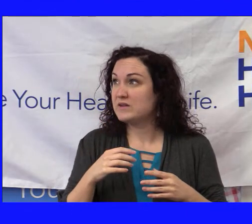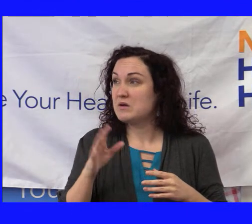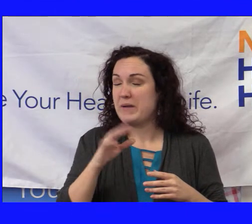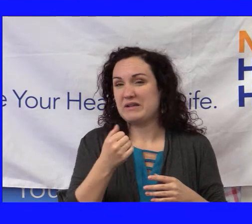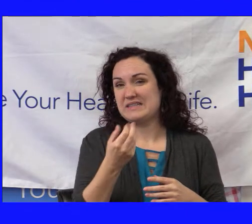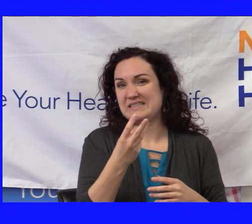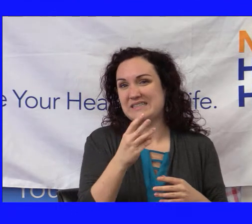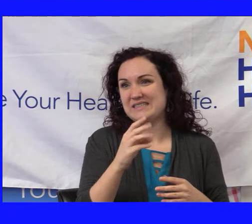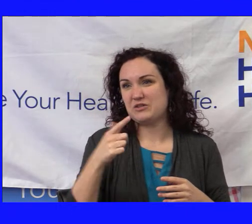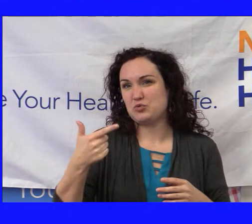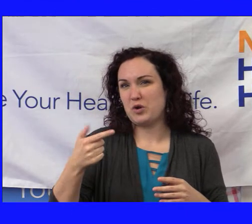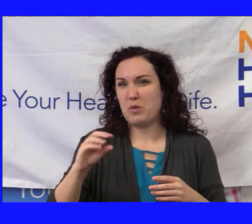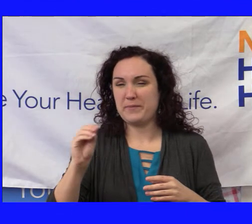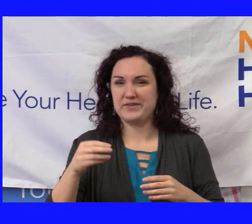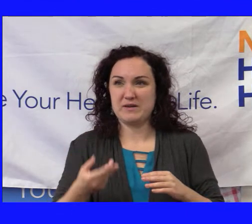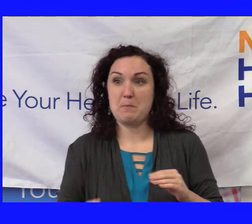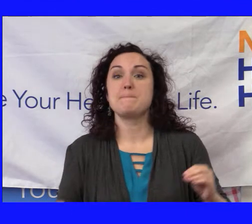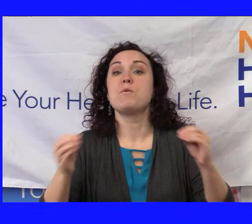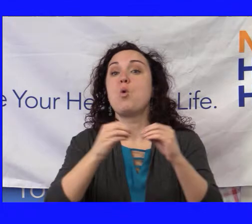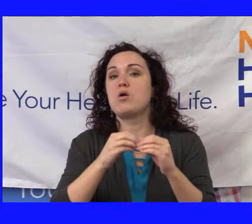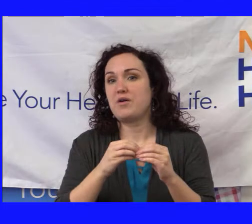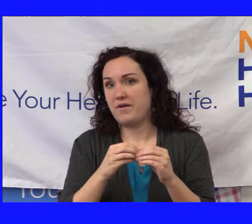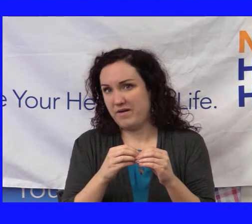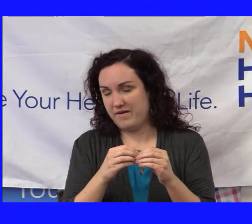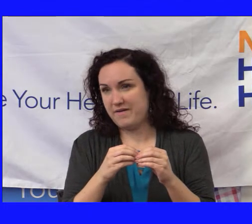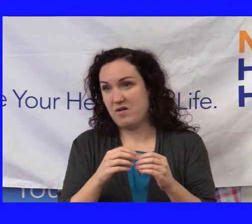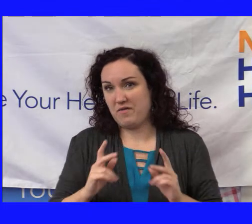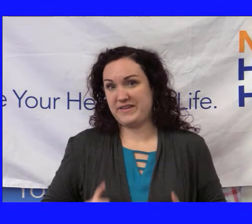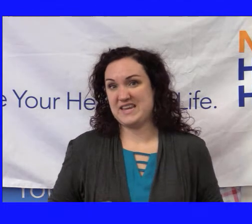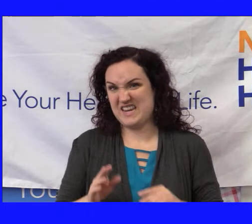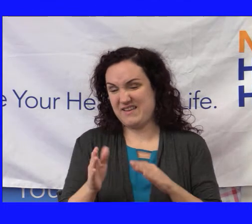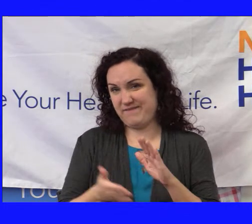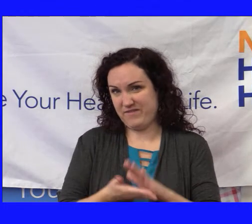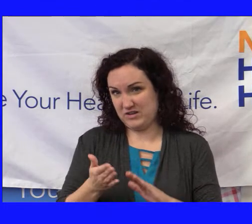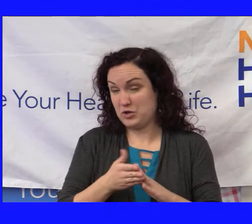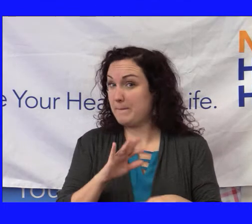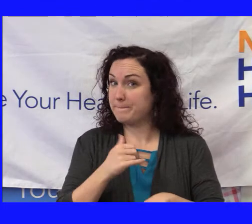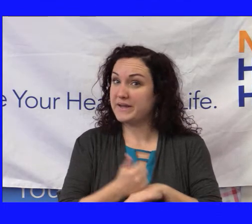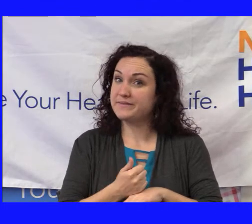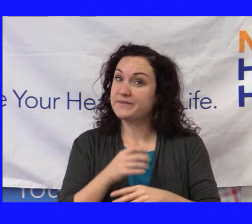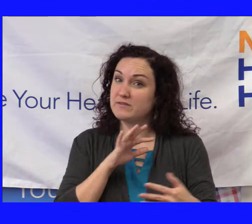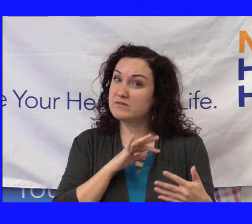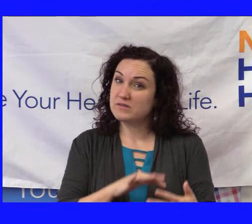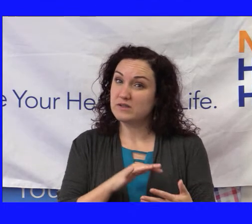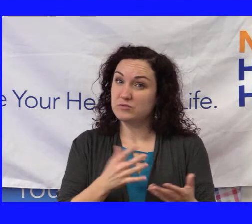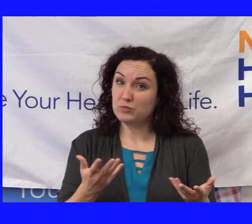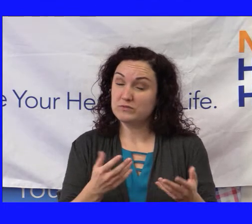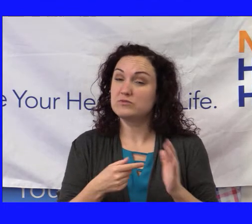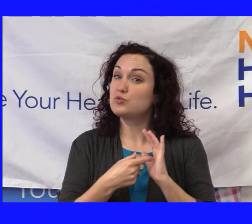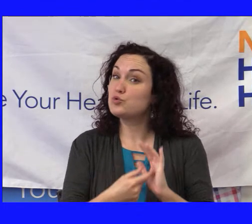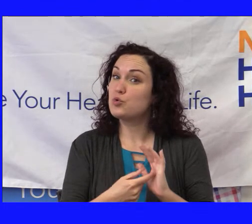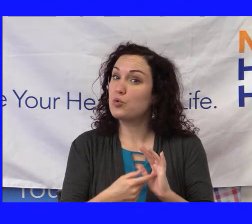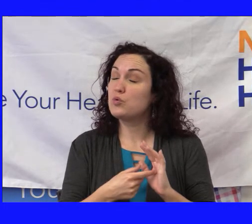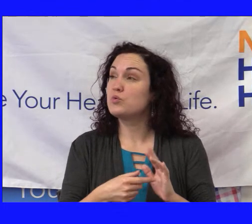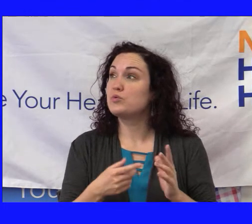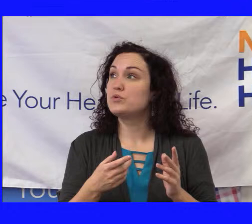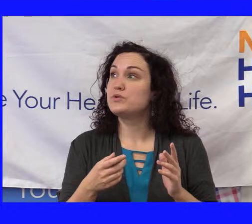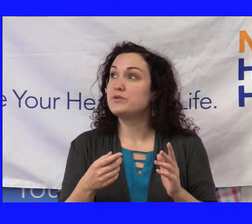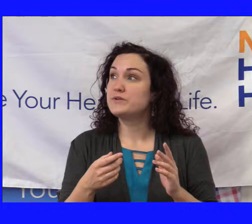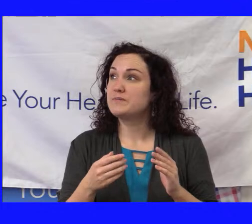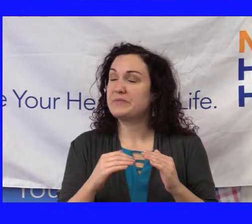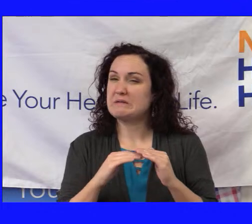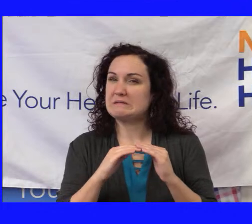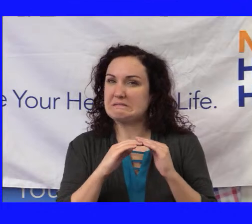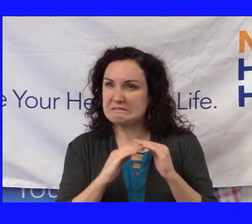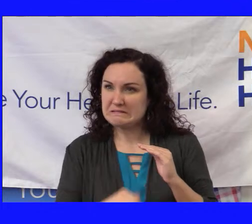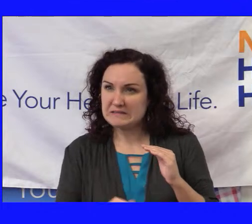21% greater rate of kidney function based on studies that showed in their small underpowered, so I shouldn't say